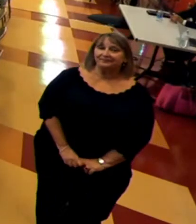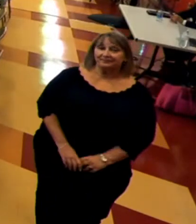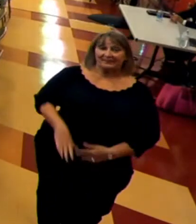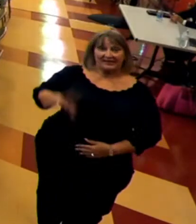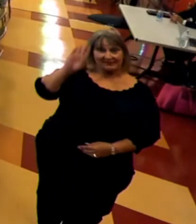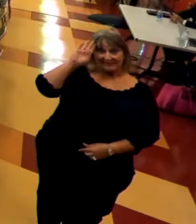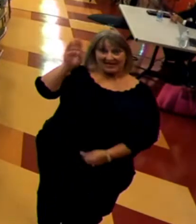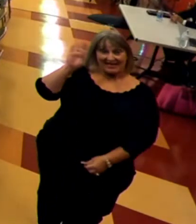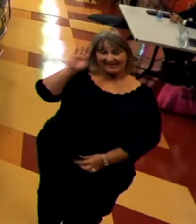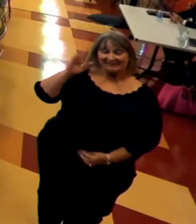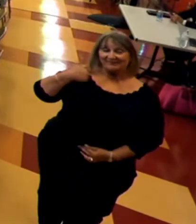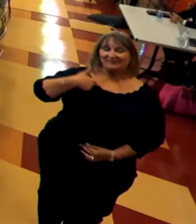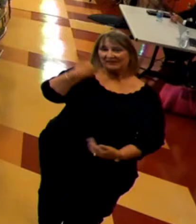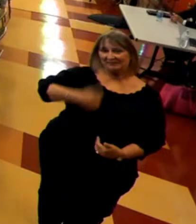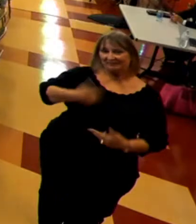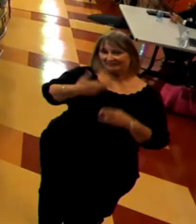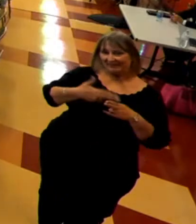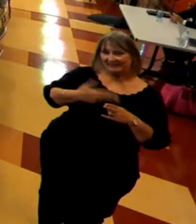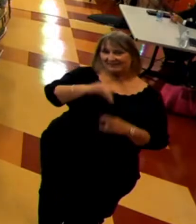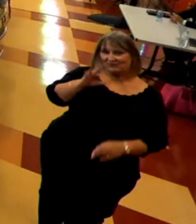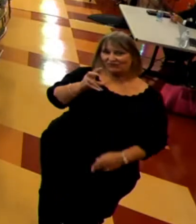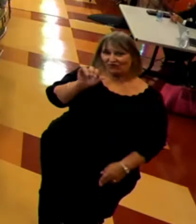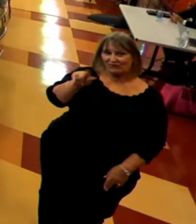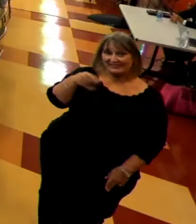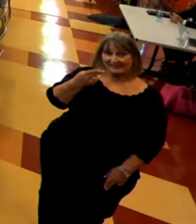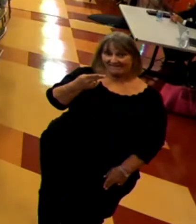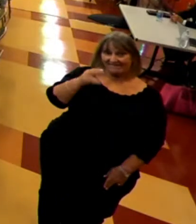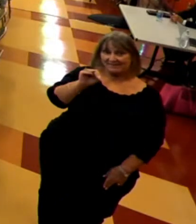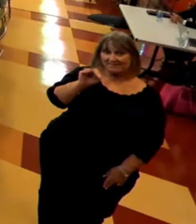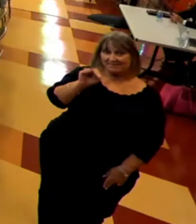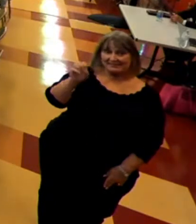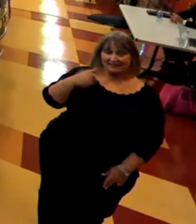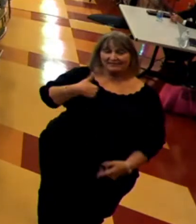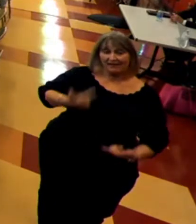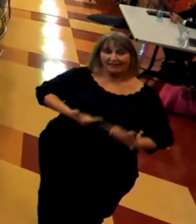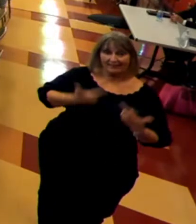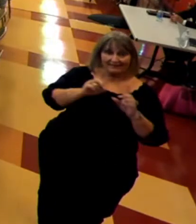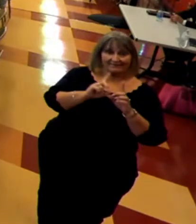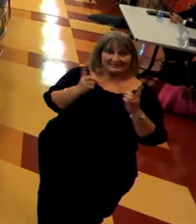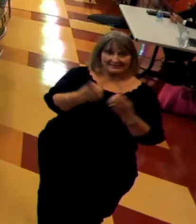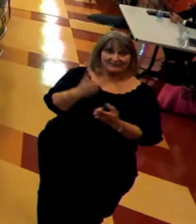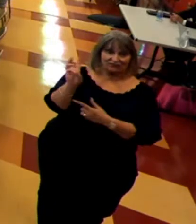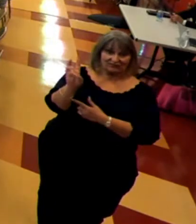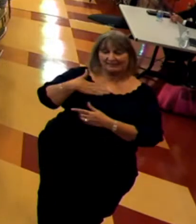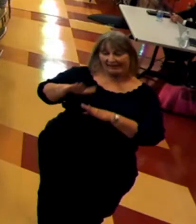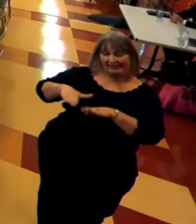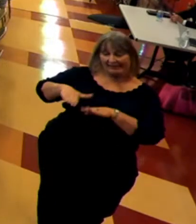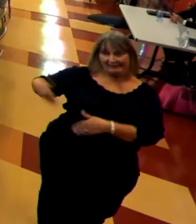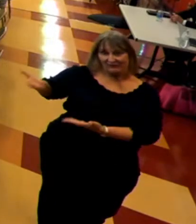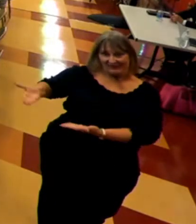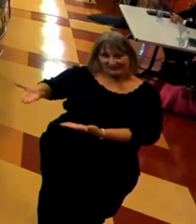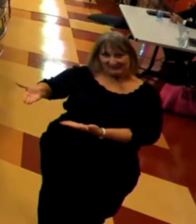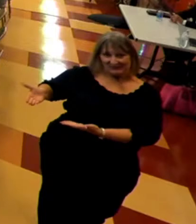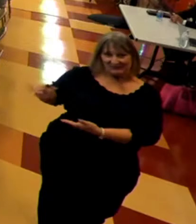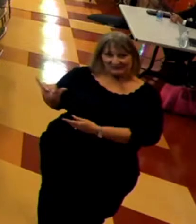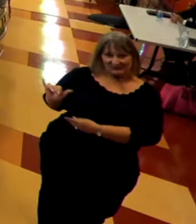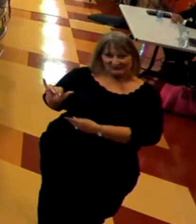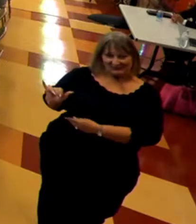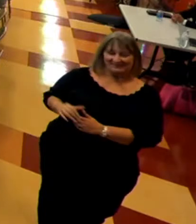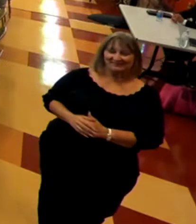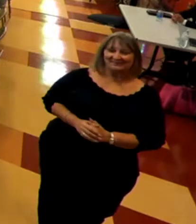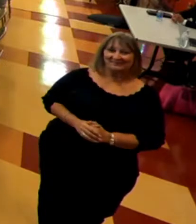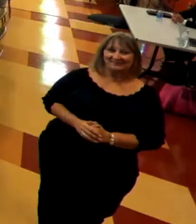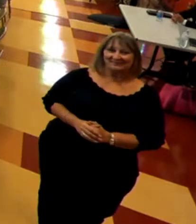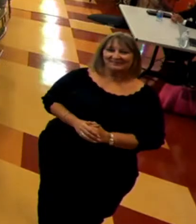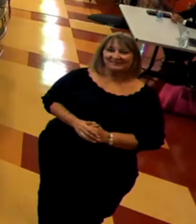Hi, my name is Joseph Mesa. I live in District 6. My kids are here with me as well. We